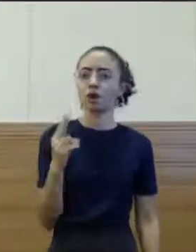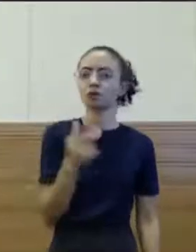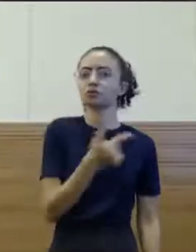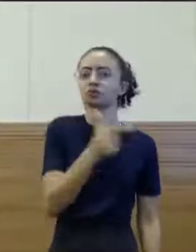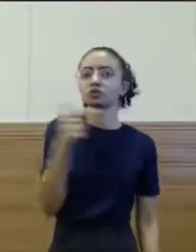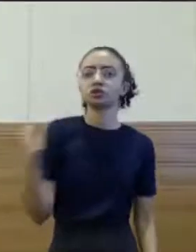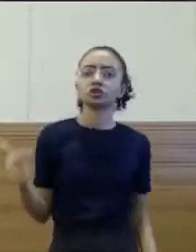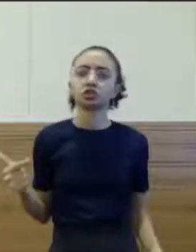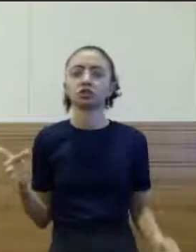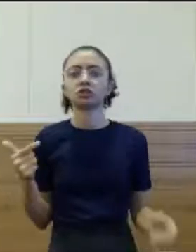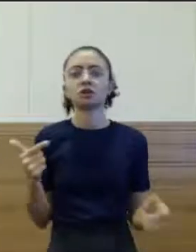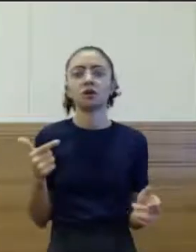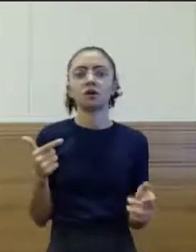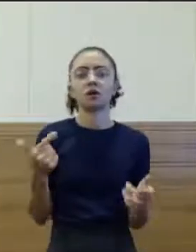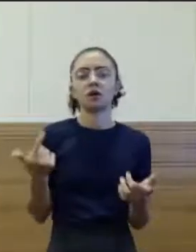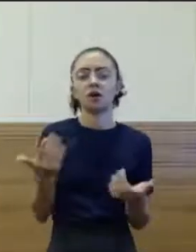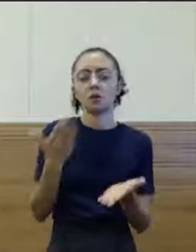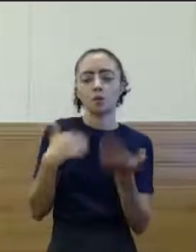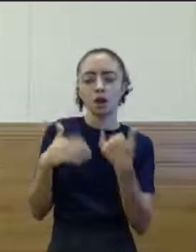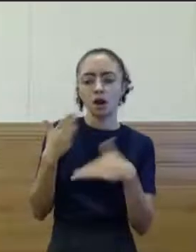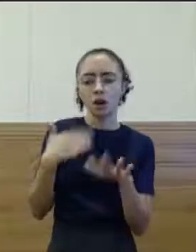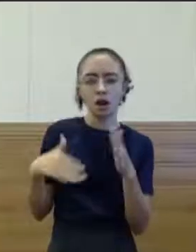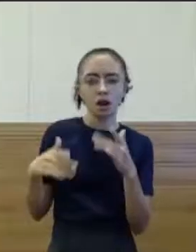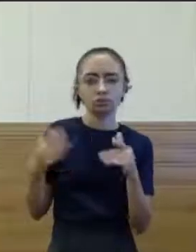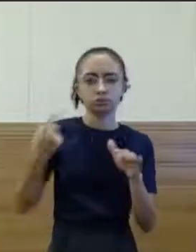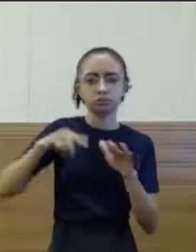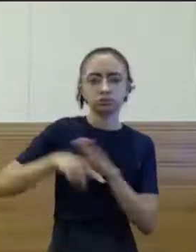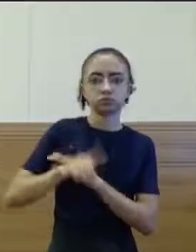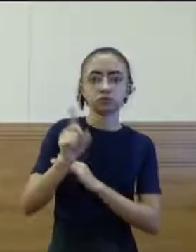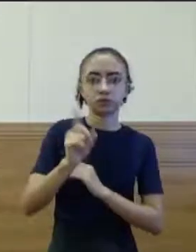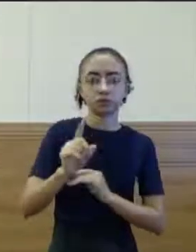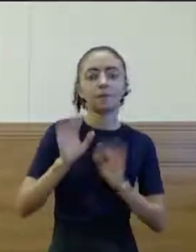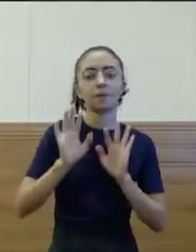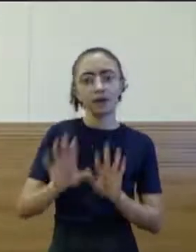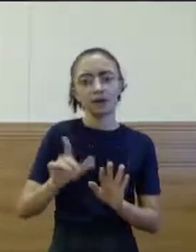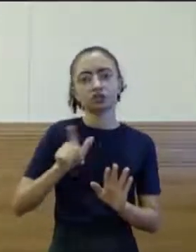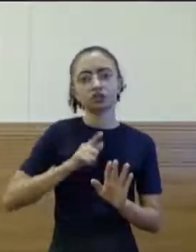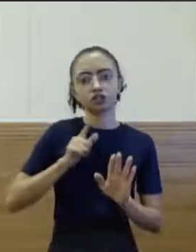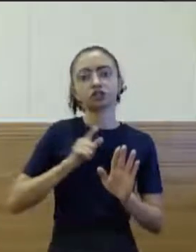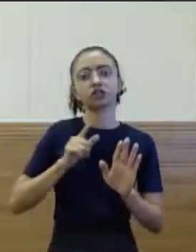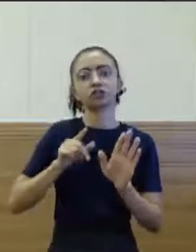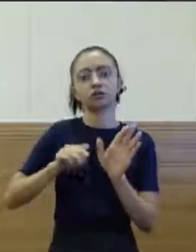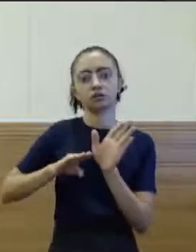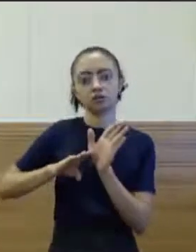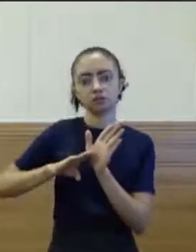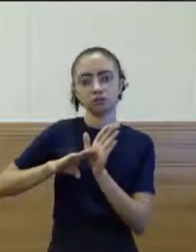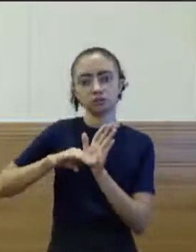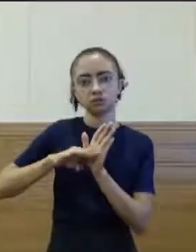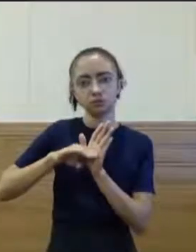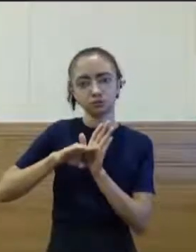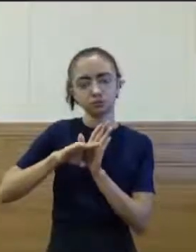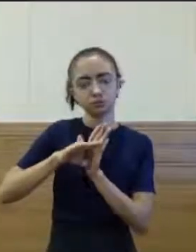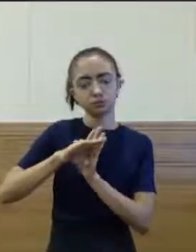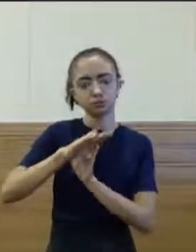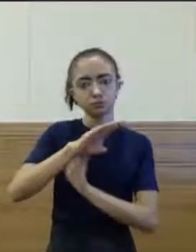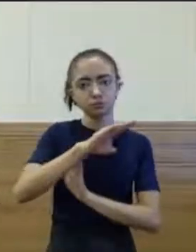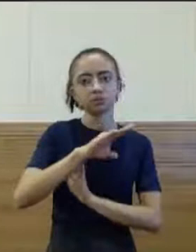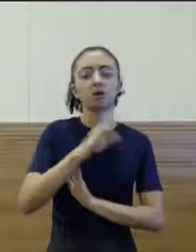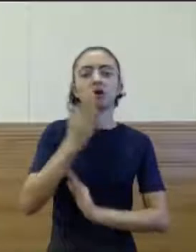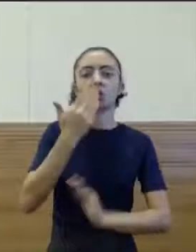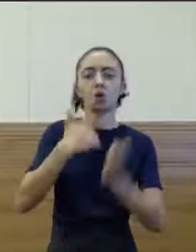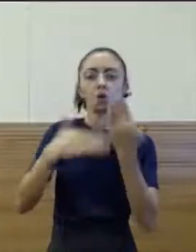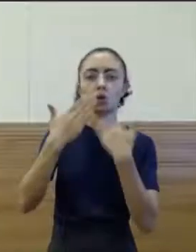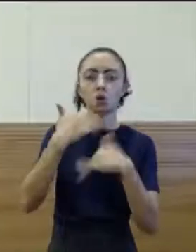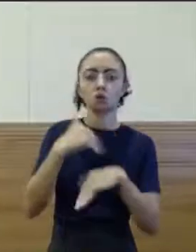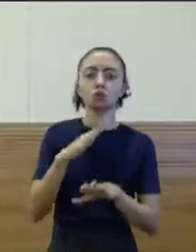was one of the highest consumption, but has a growing trend in the previous year in the consumption of ultra